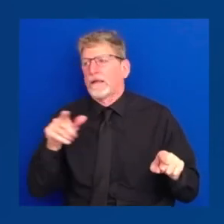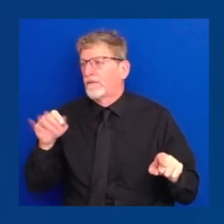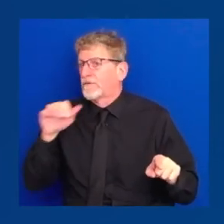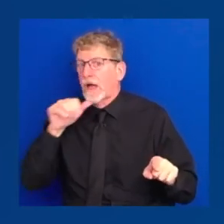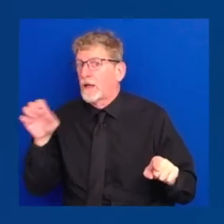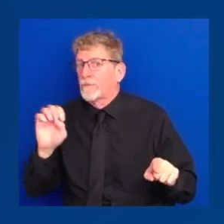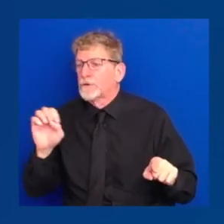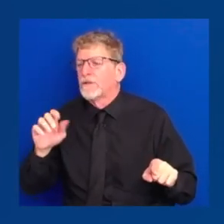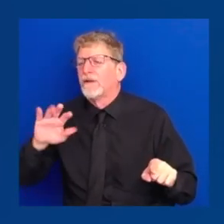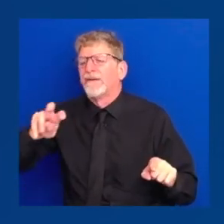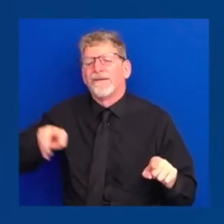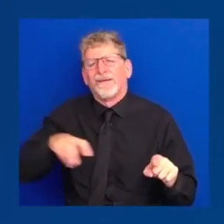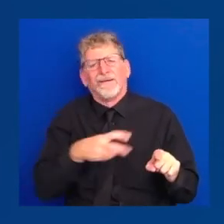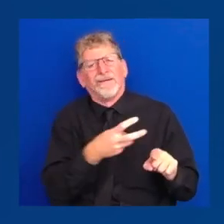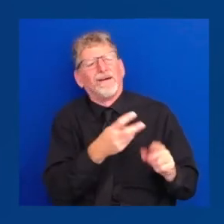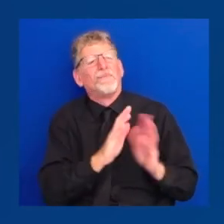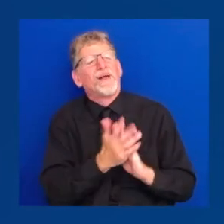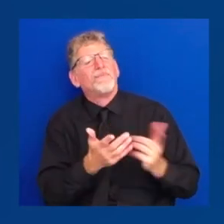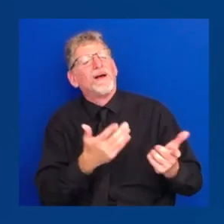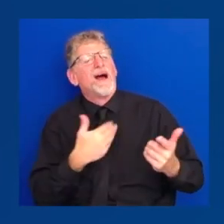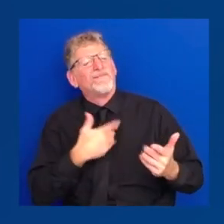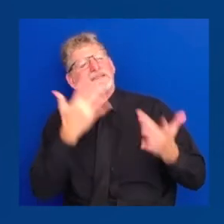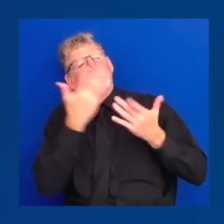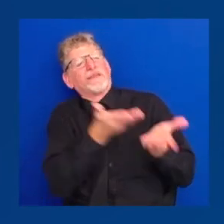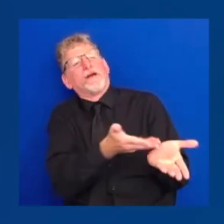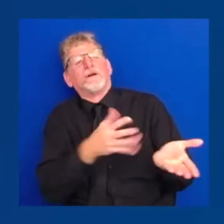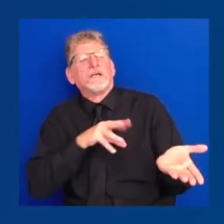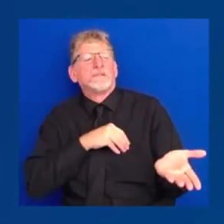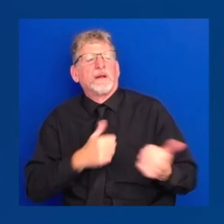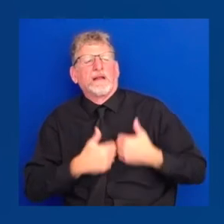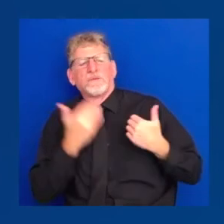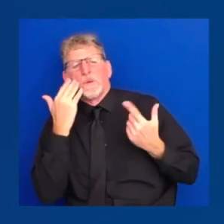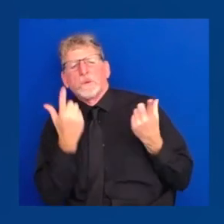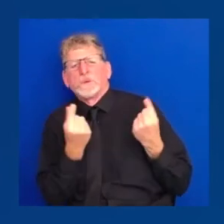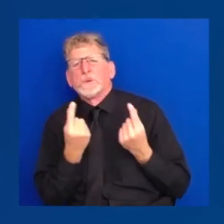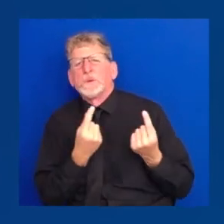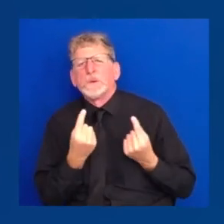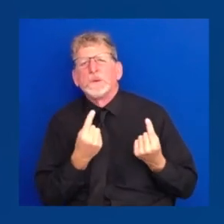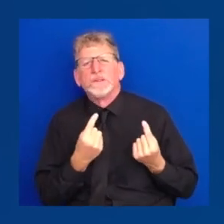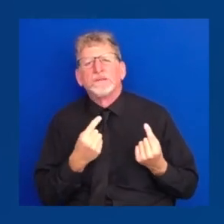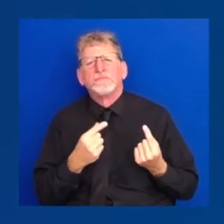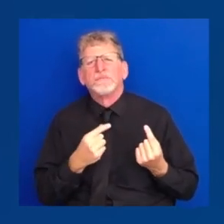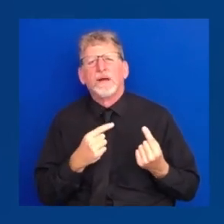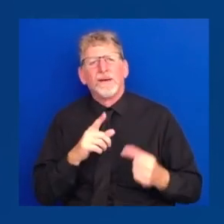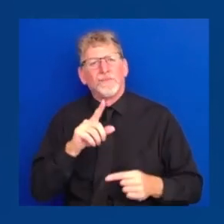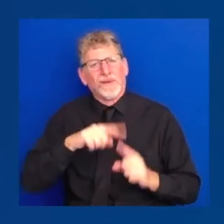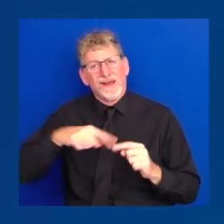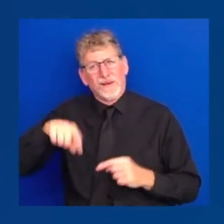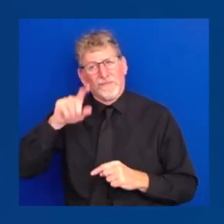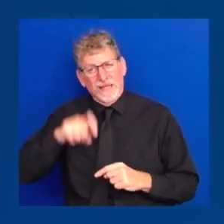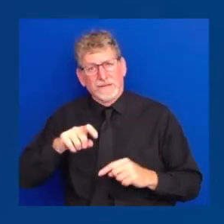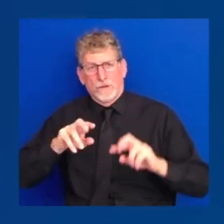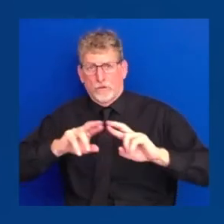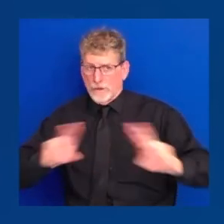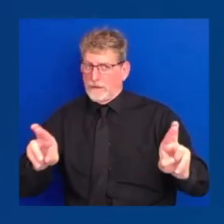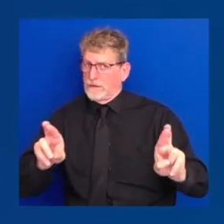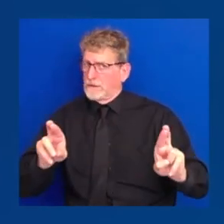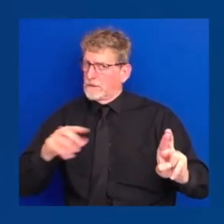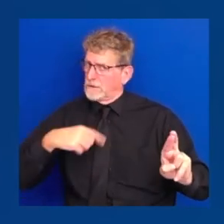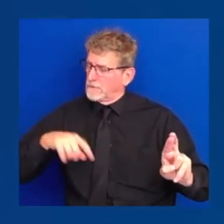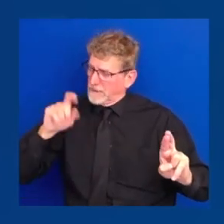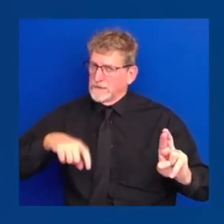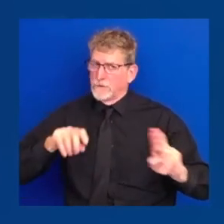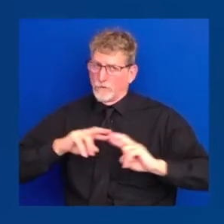the thing you always must keep saying, we always must be prepared for the eventuality of another